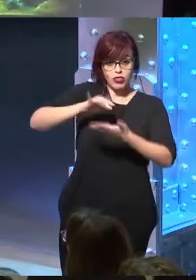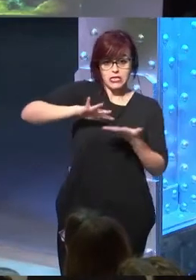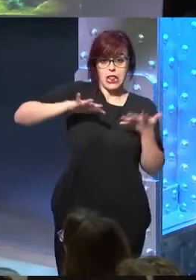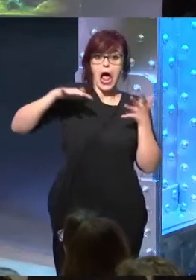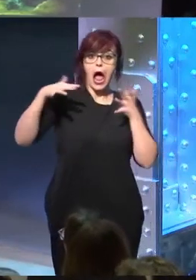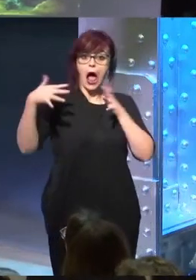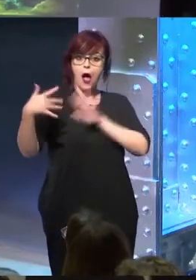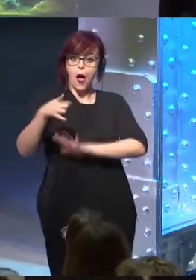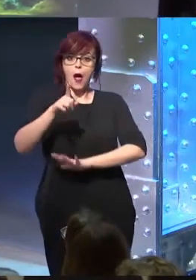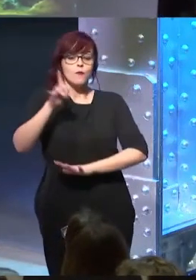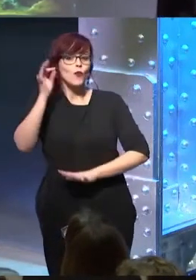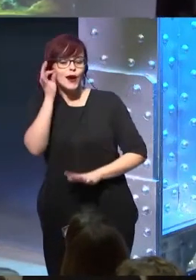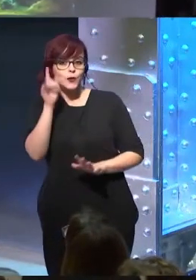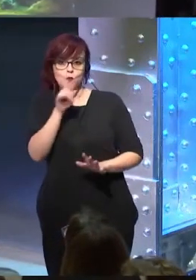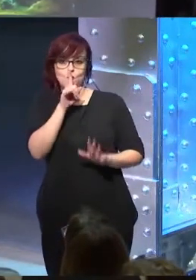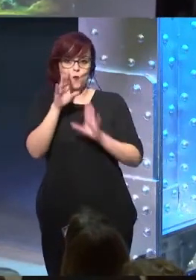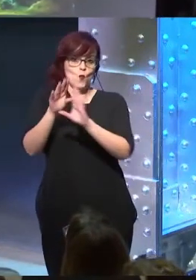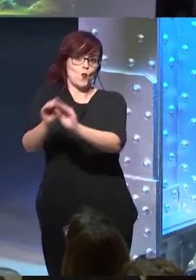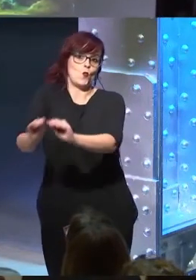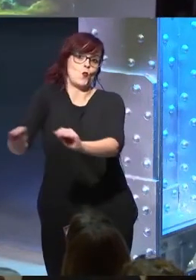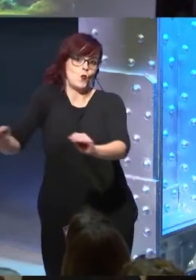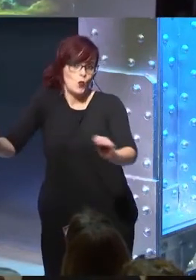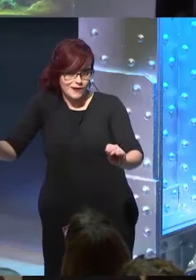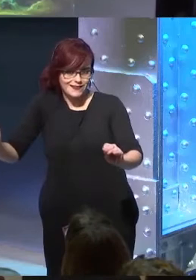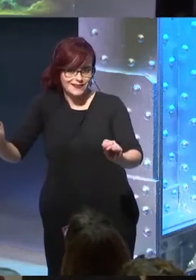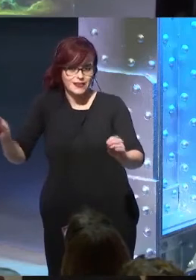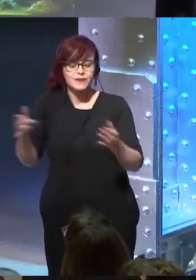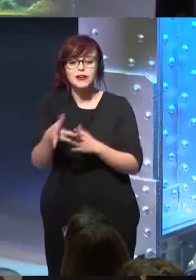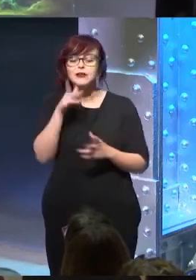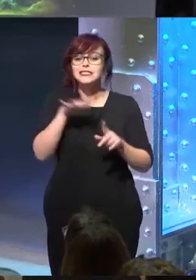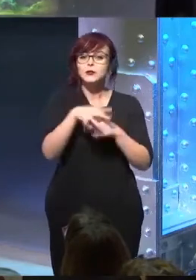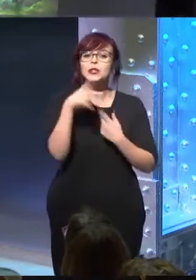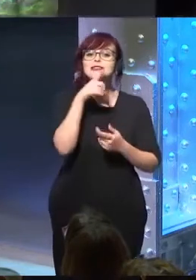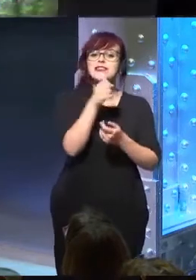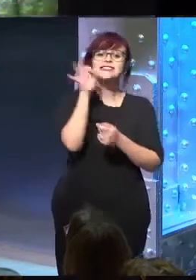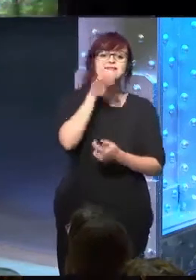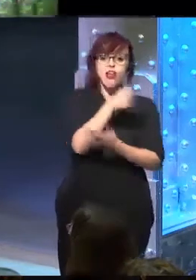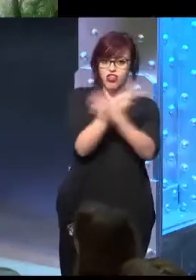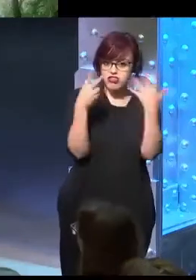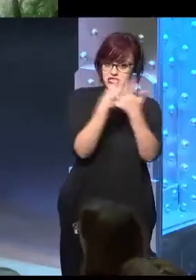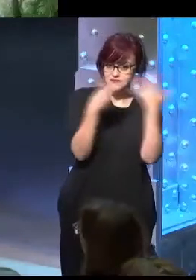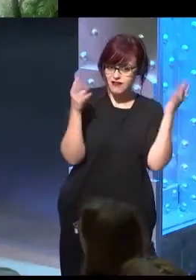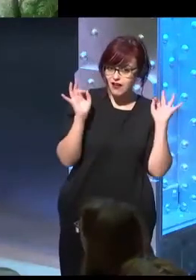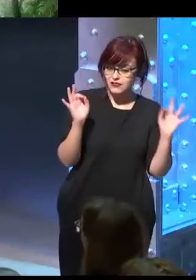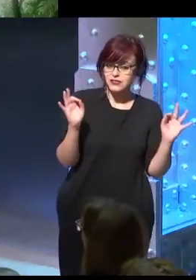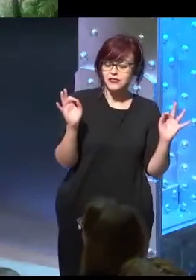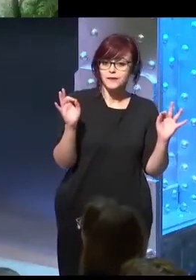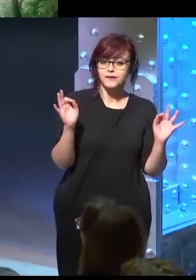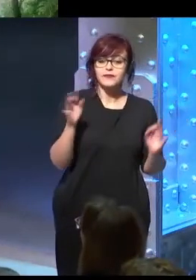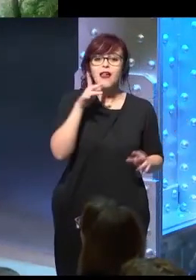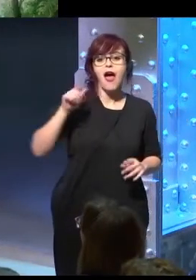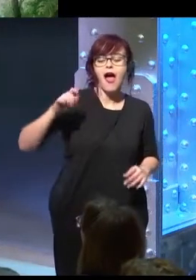Here you see a 17th century version of the poor heroine Io, who has been